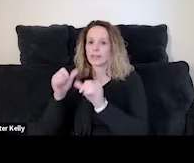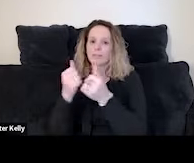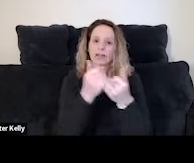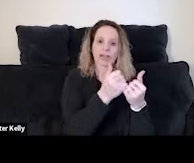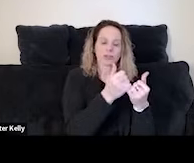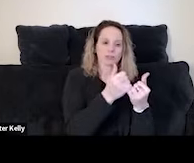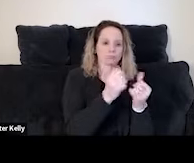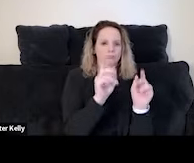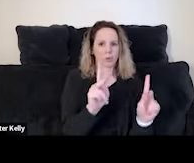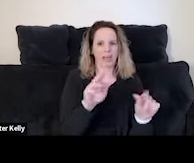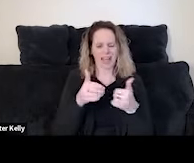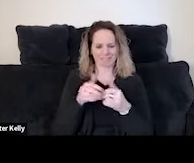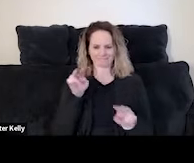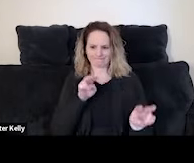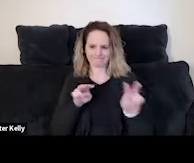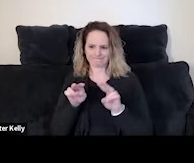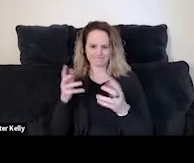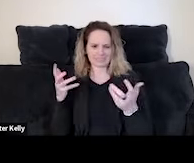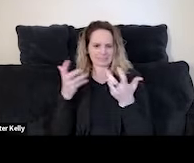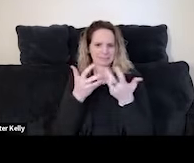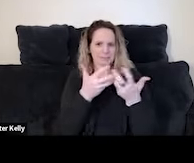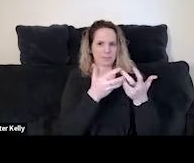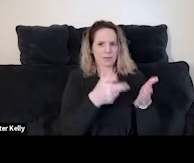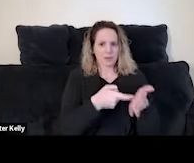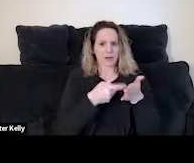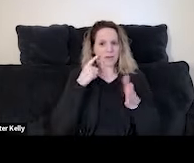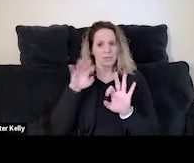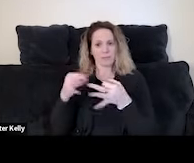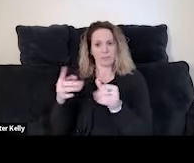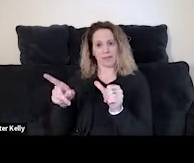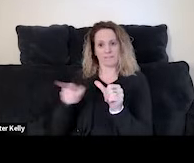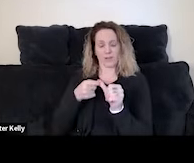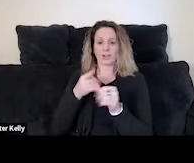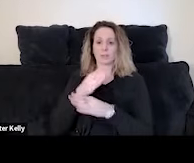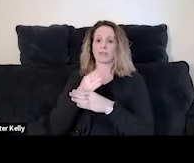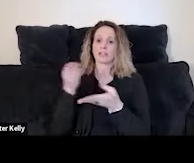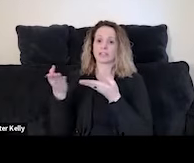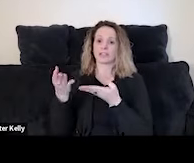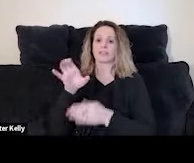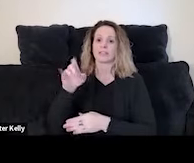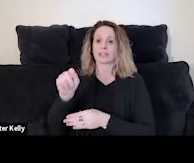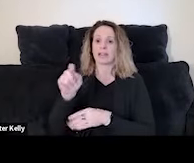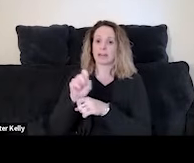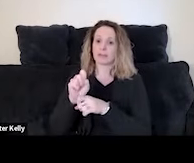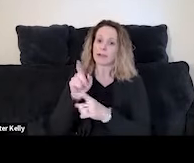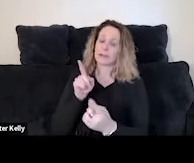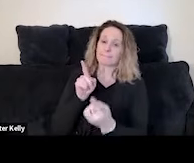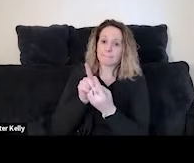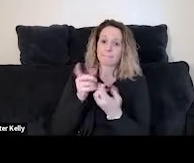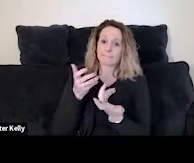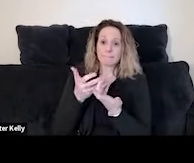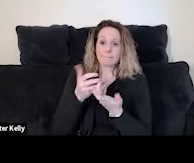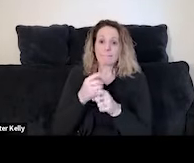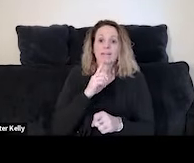at how we can meet the requirements of the Family First Prevention Services Act work, meet the requirements of home